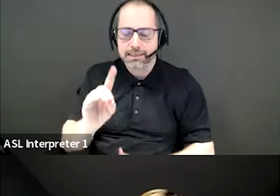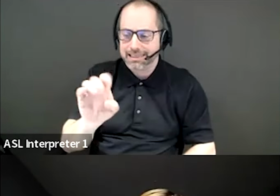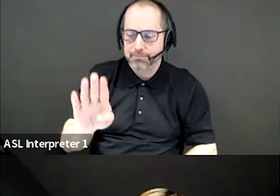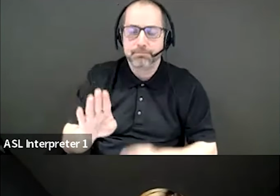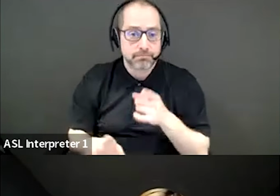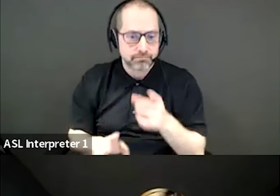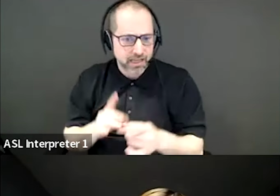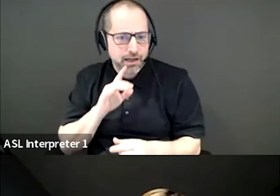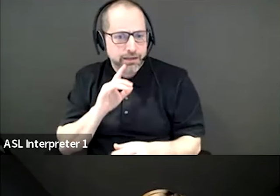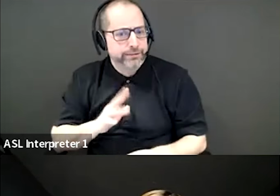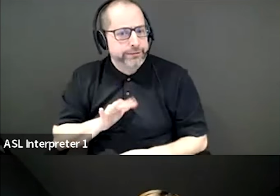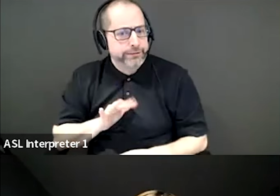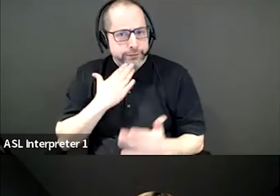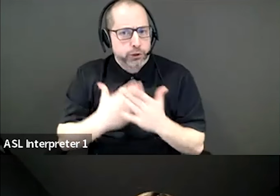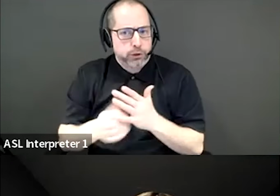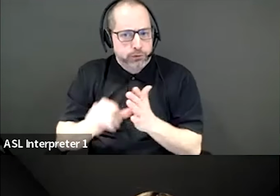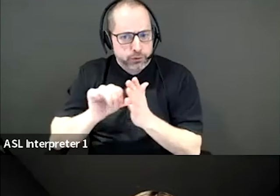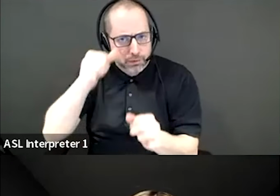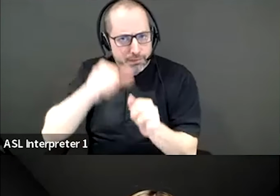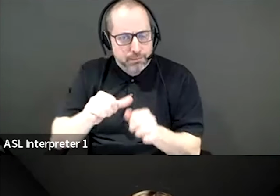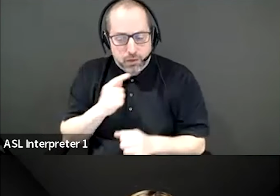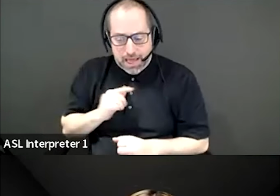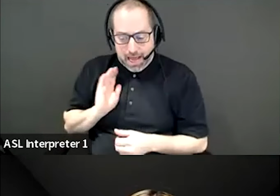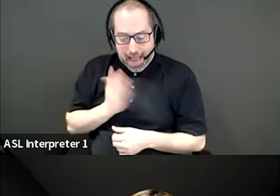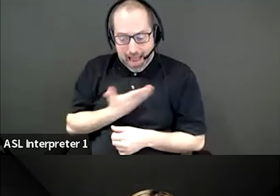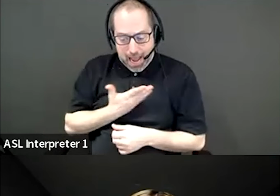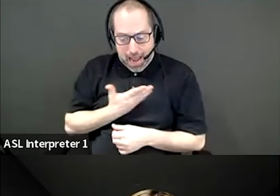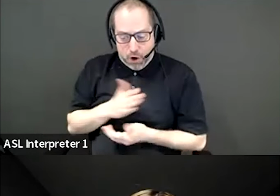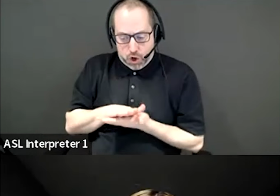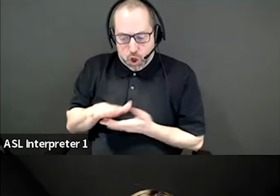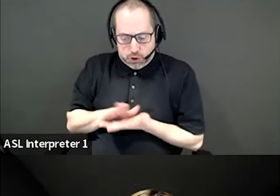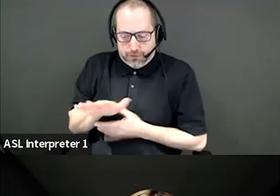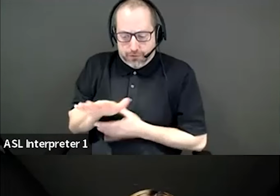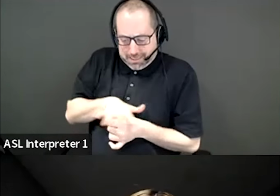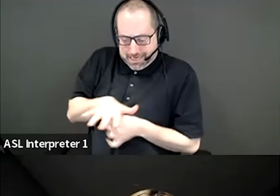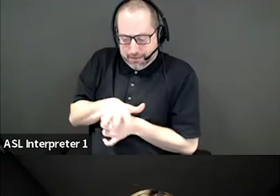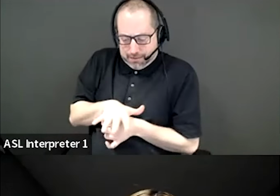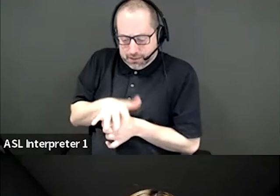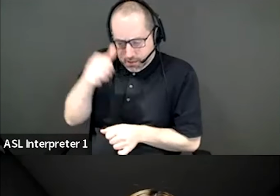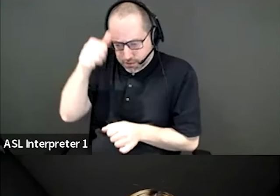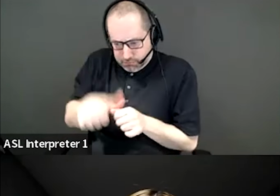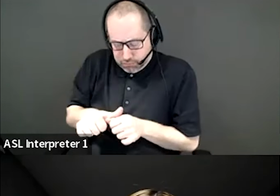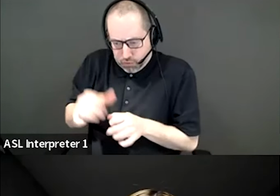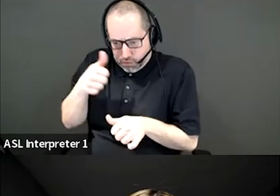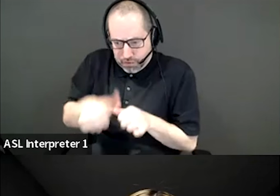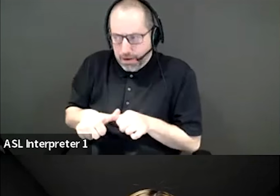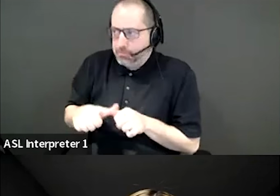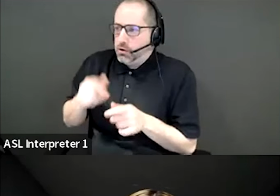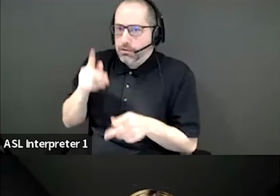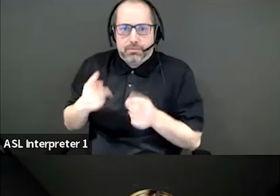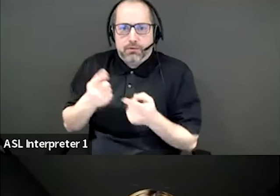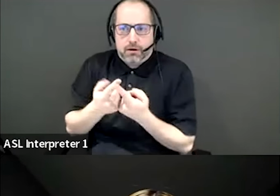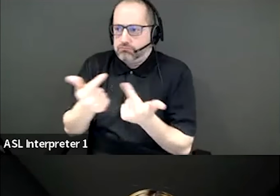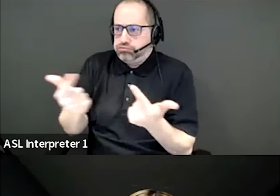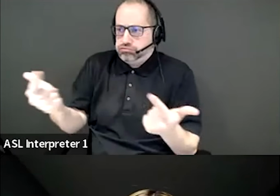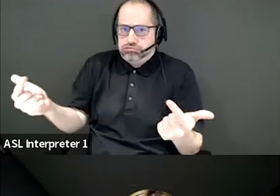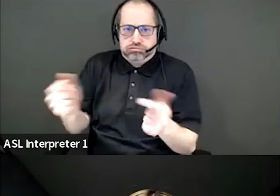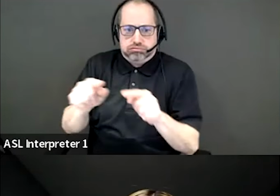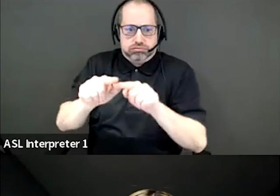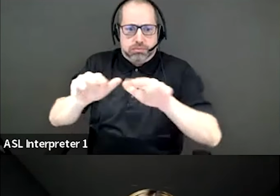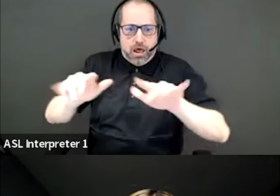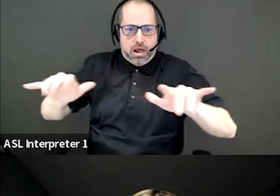as we're dealing with issues on our own campuses, it's so important to remember to get people from across the spectrum.